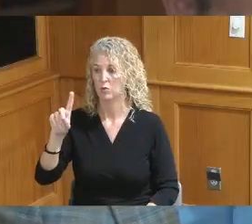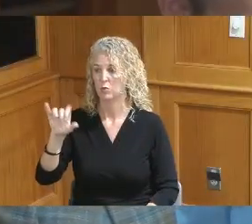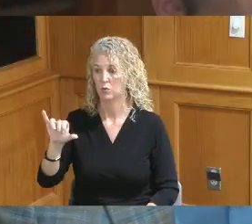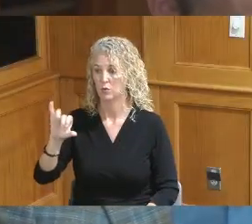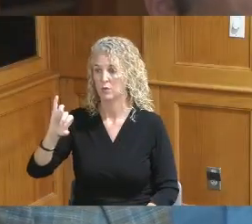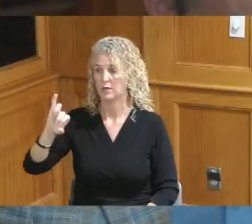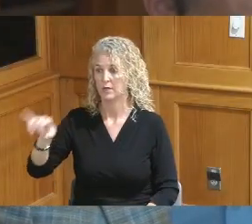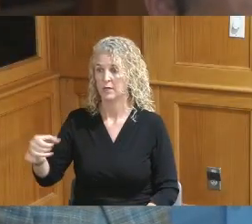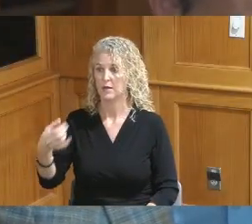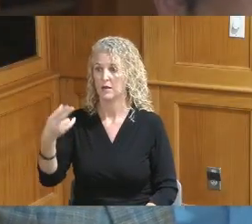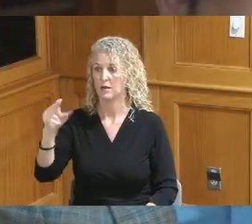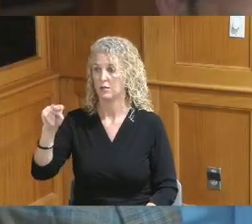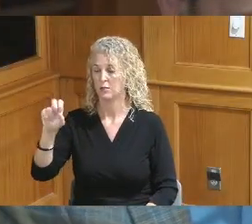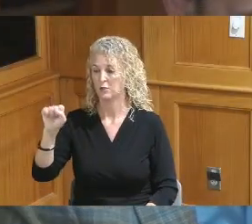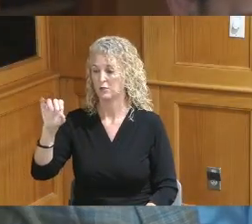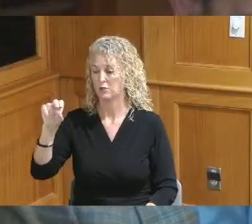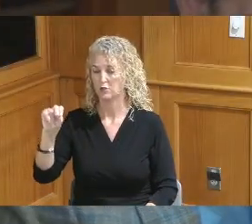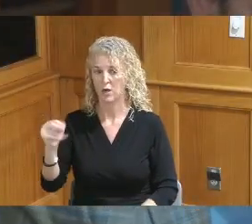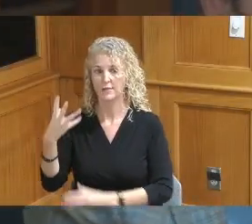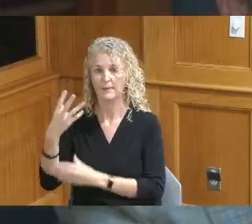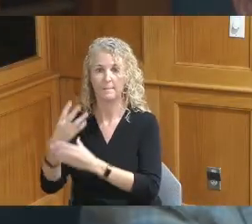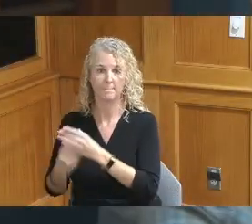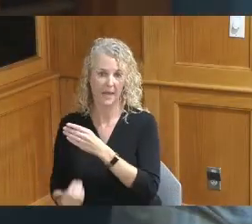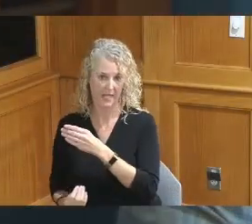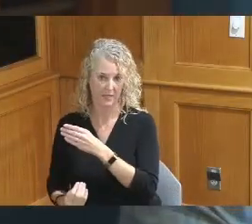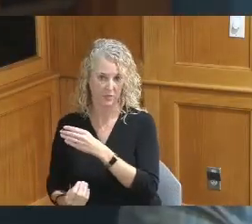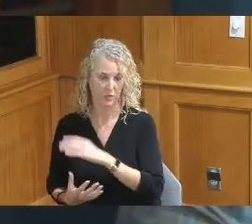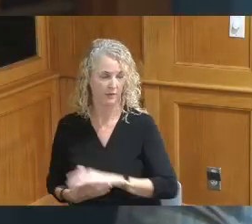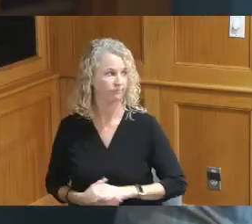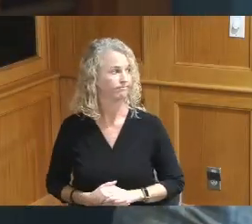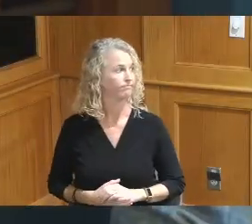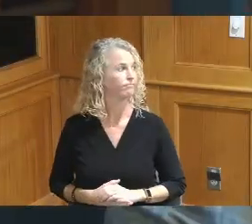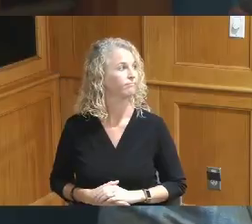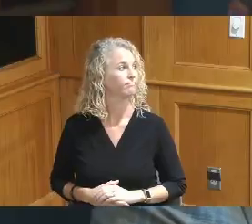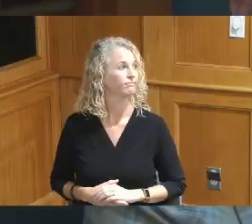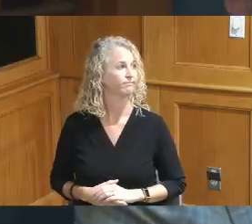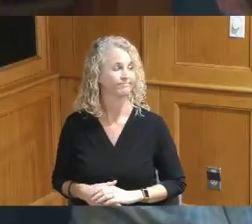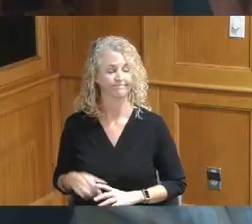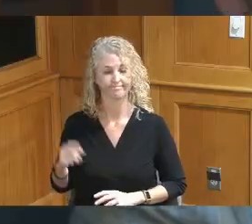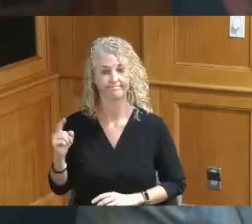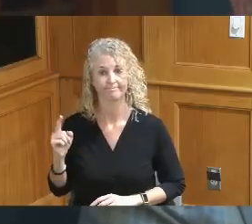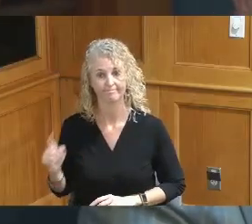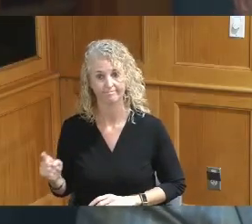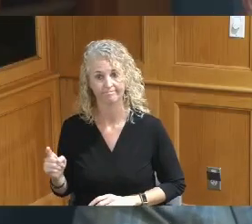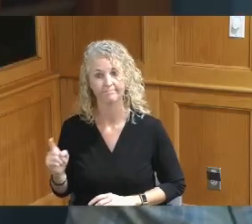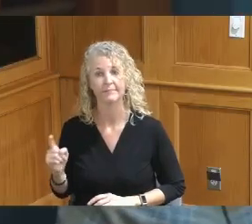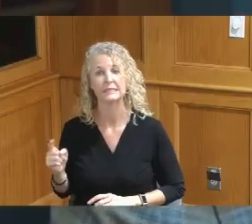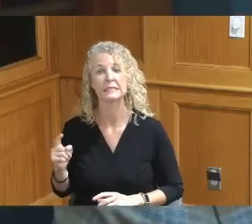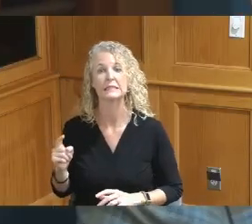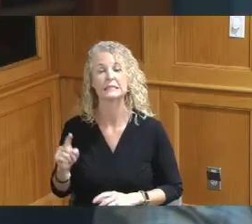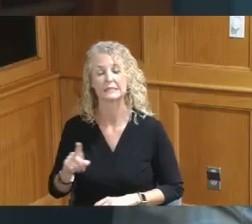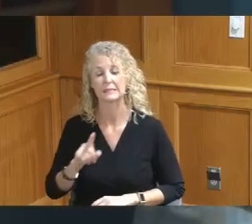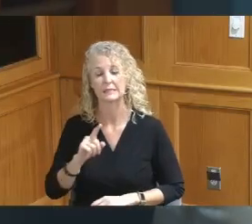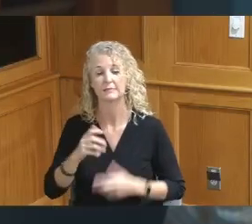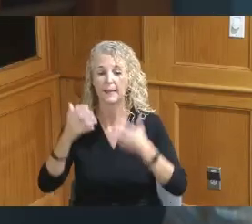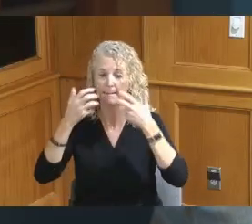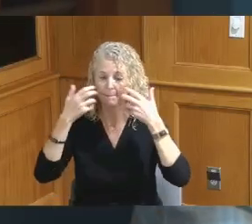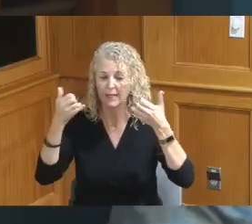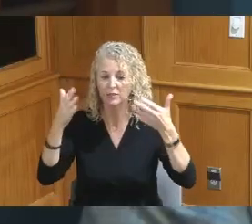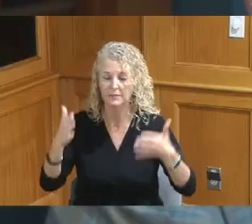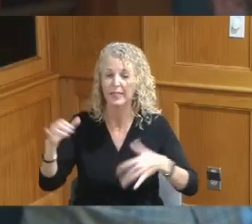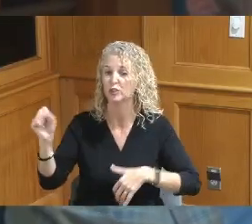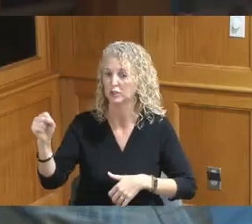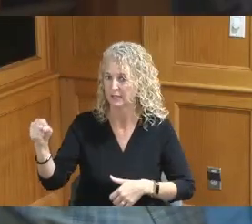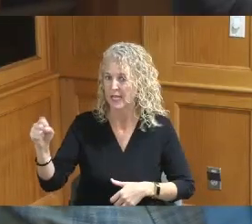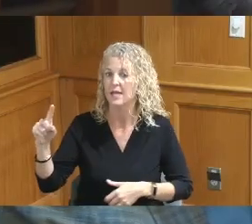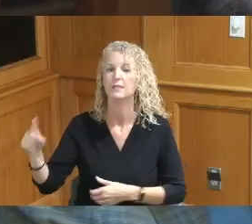now. And, you know, he was big with our bingos, but he did a lot in the community and helping